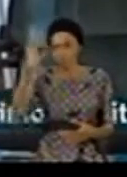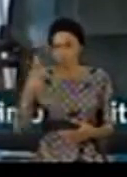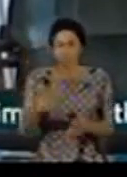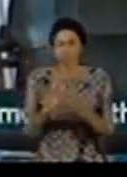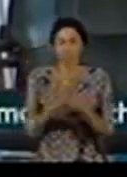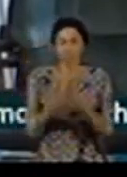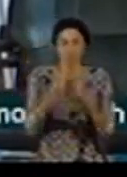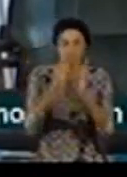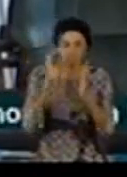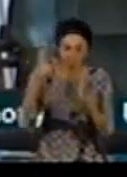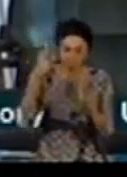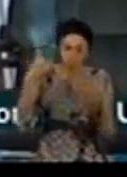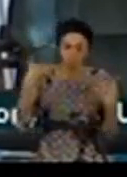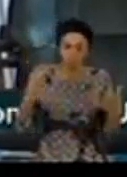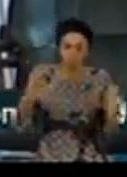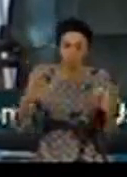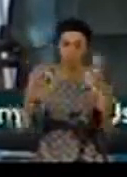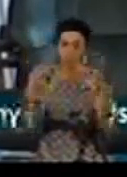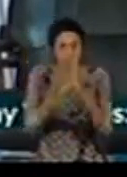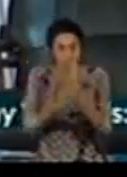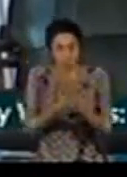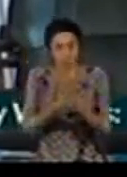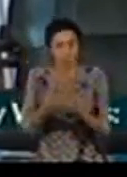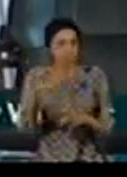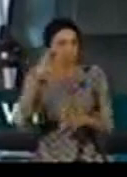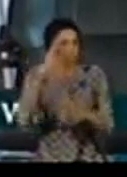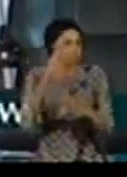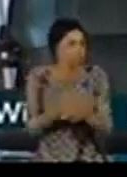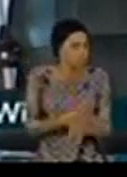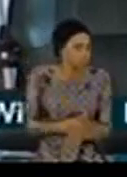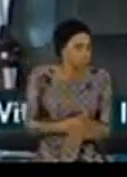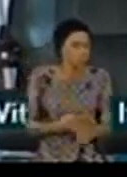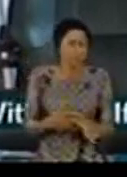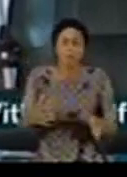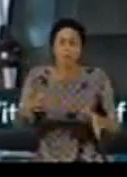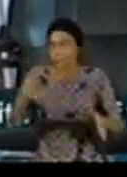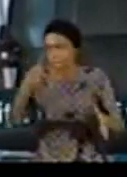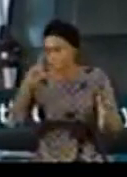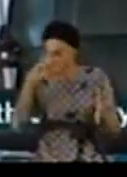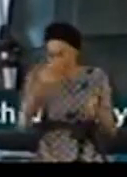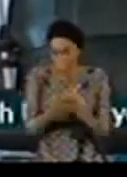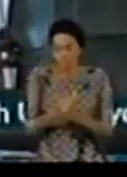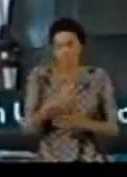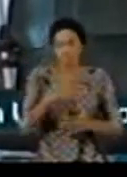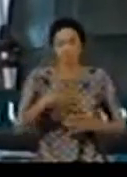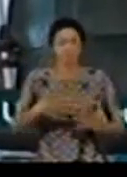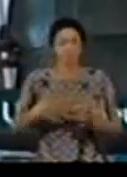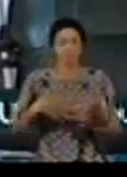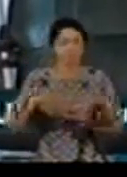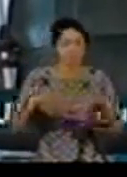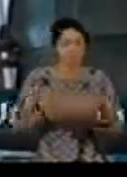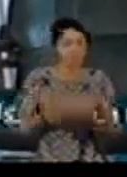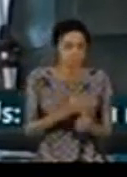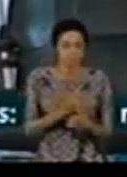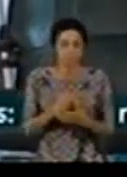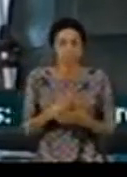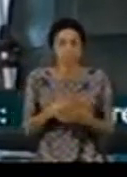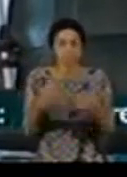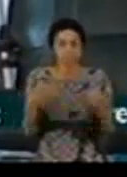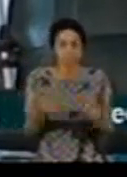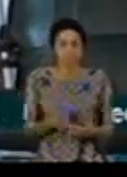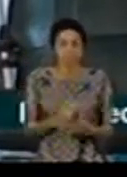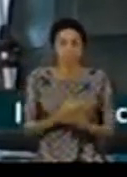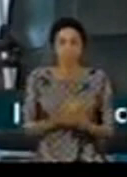healing. The team break inside her because they said if the eggs that were not shed